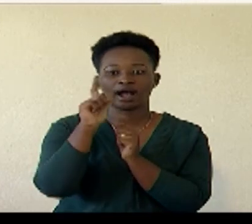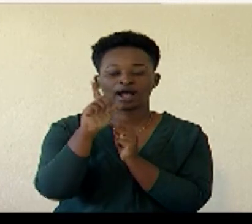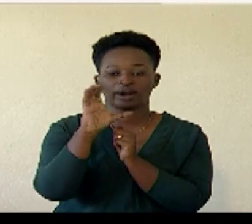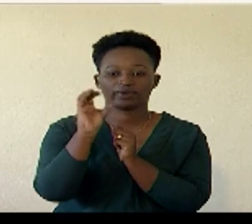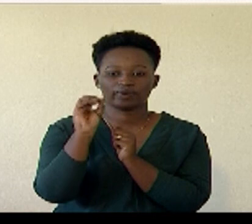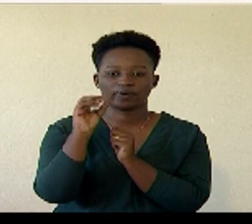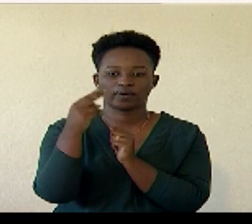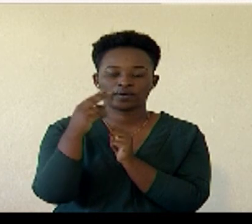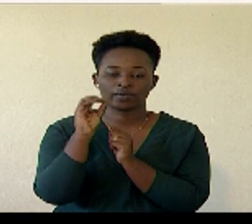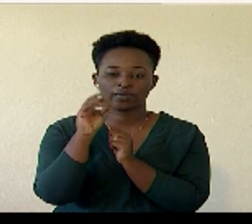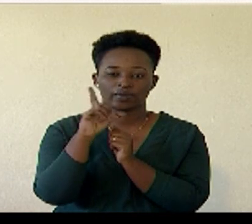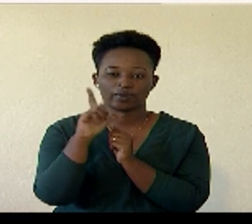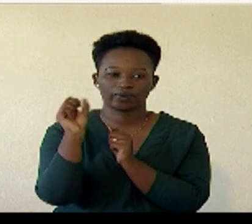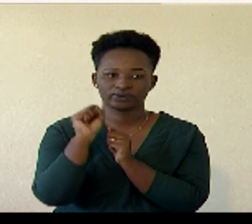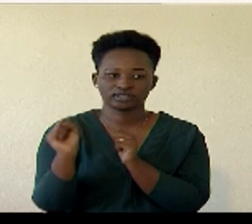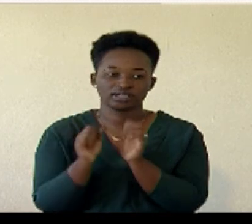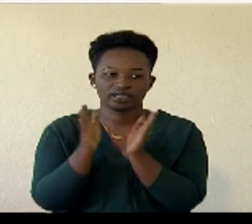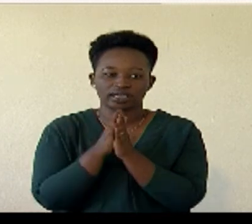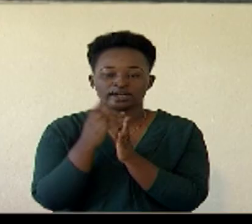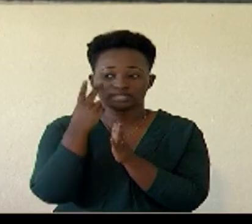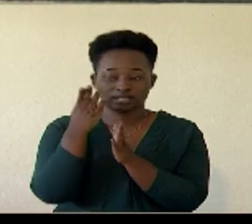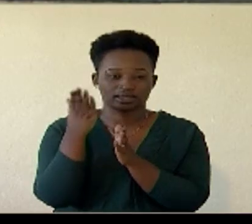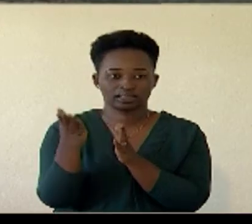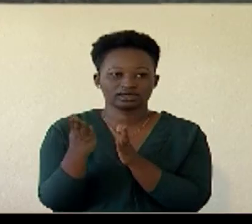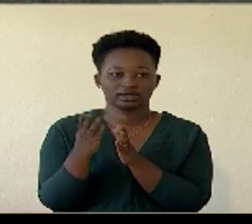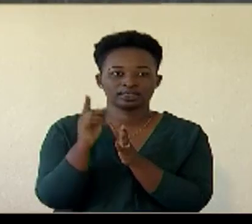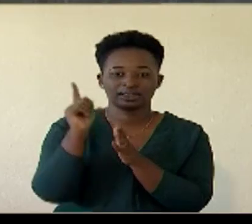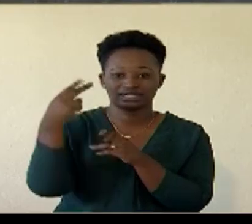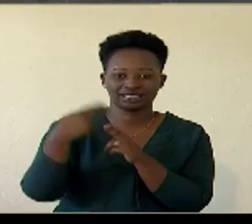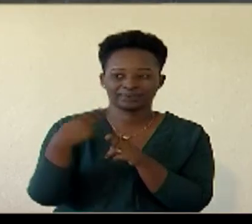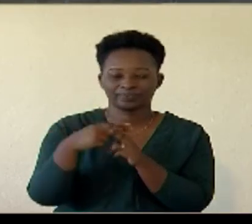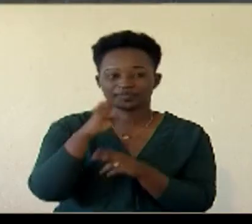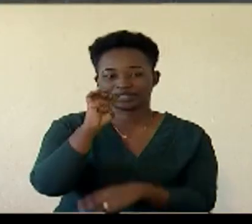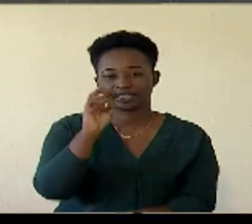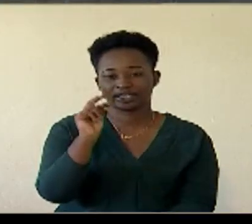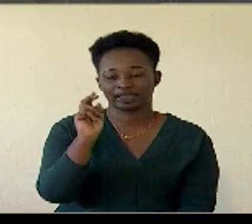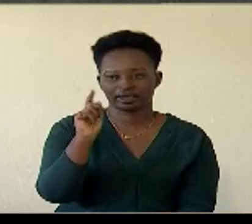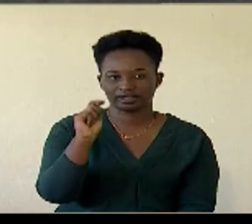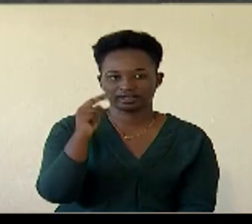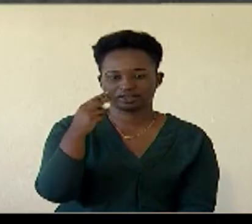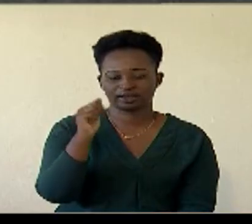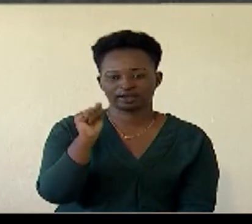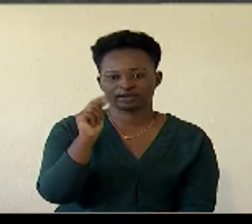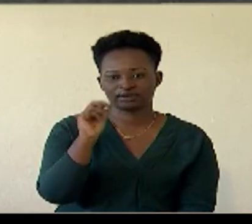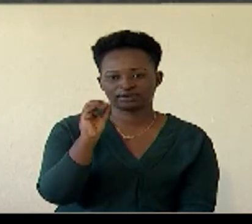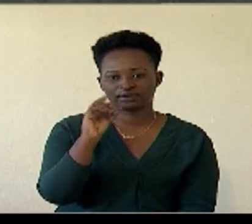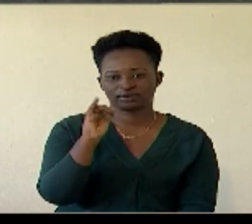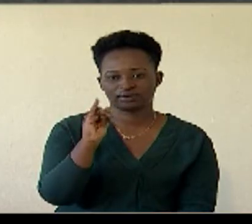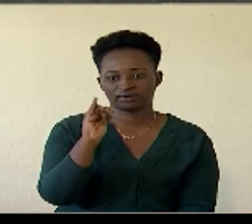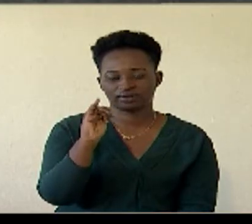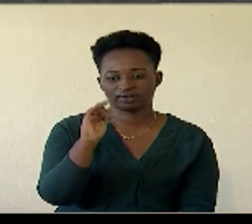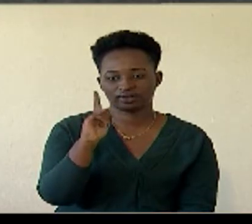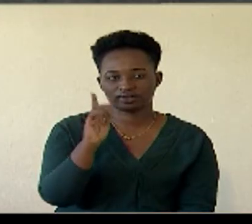had seen this alcohol. So this is ethanoyl chloride. So you see when it reacts with